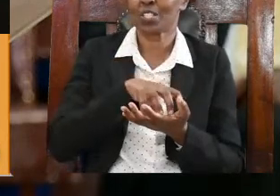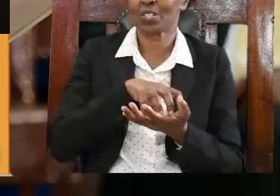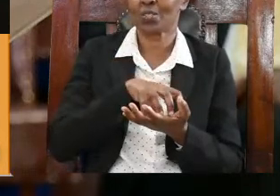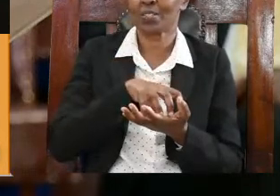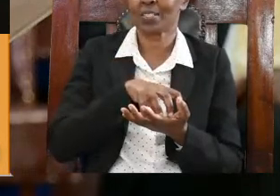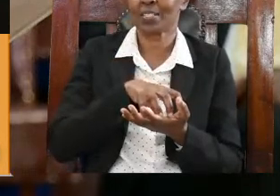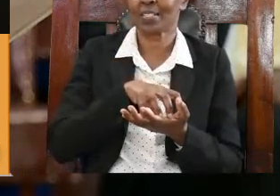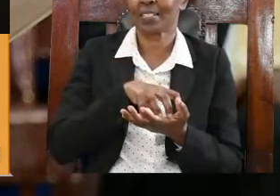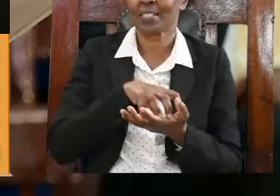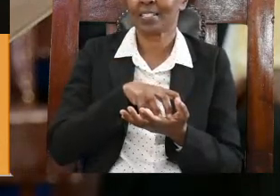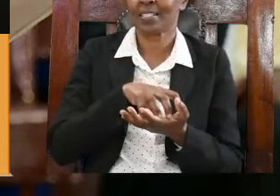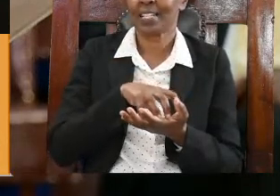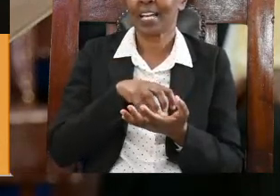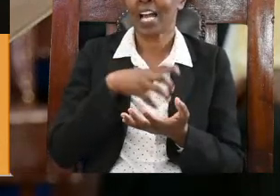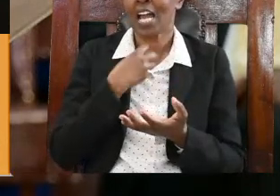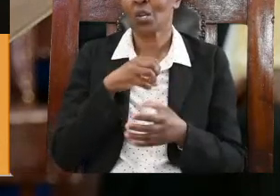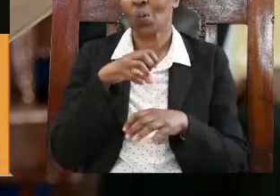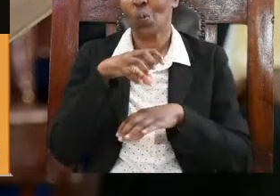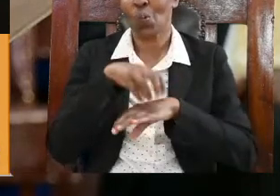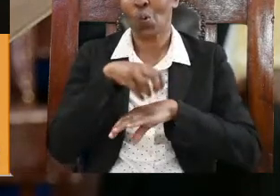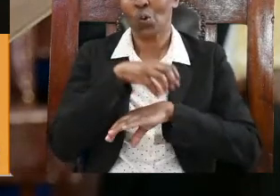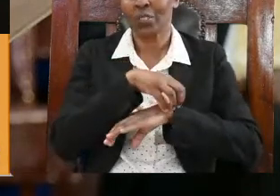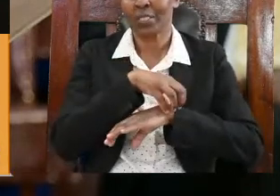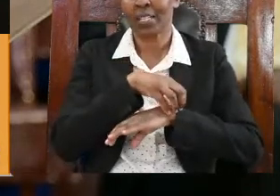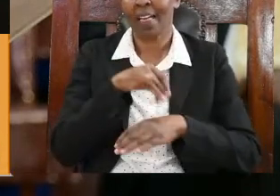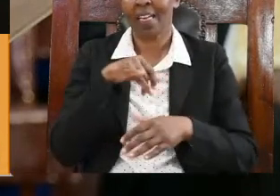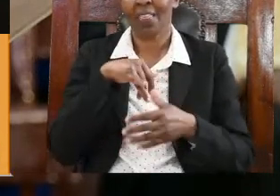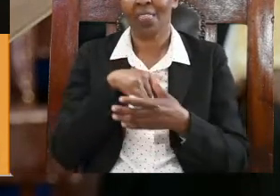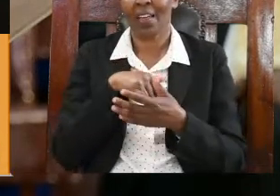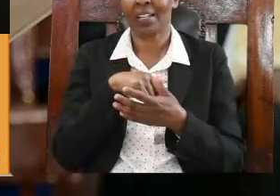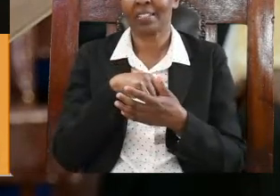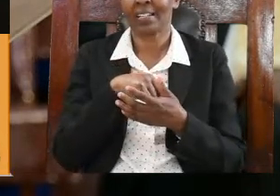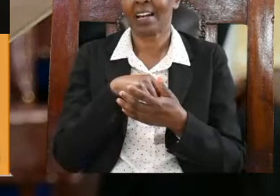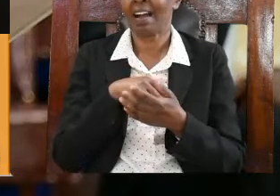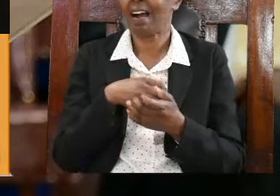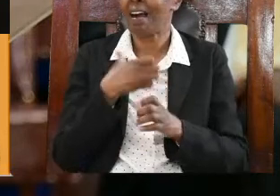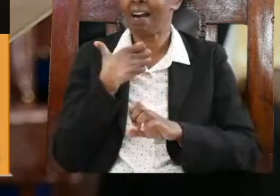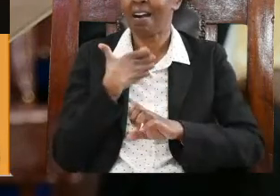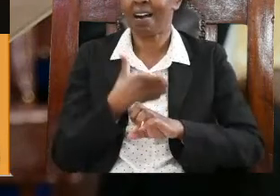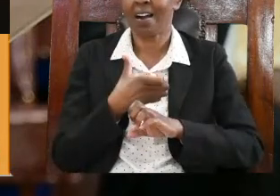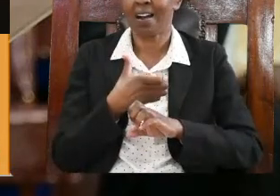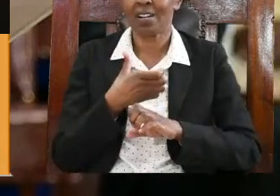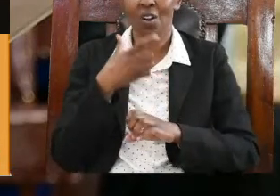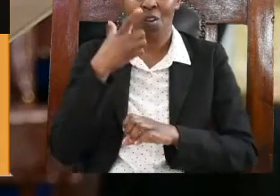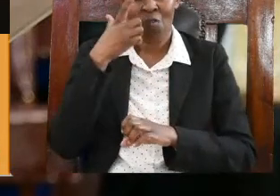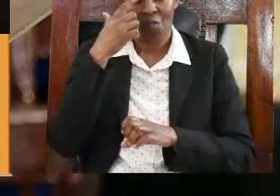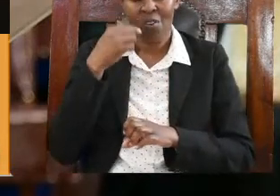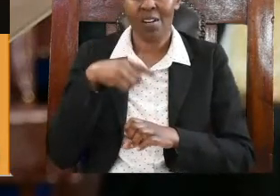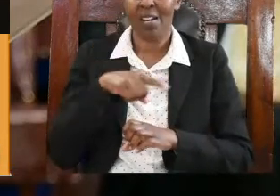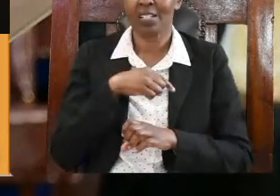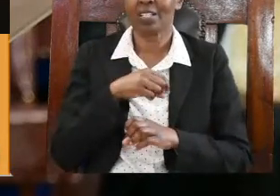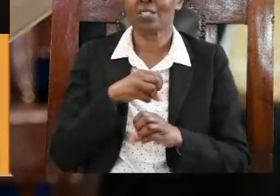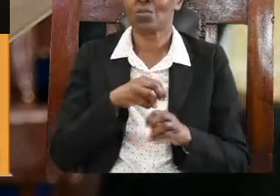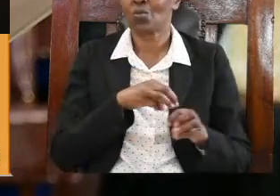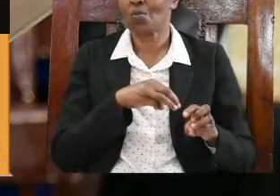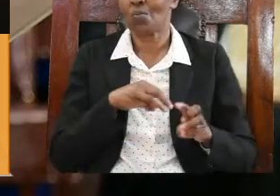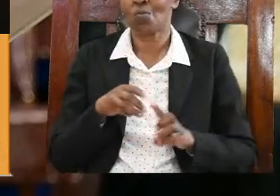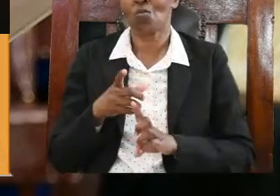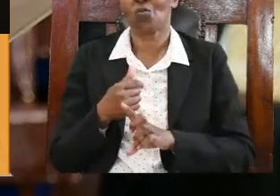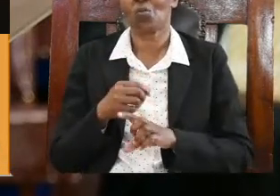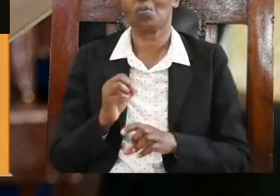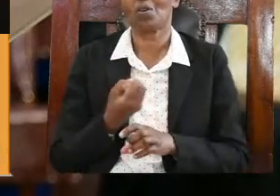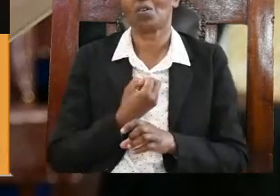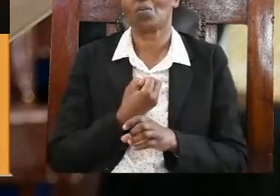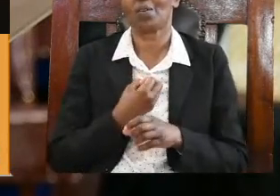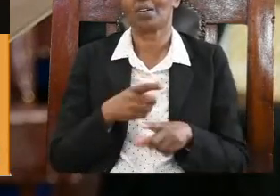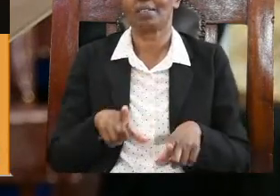circumstances and wounds that are difficult for us to remove by ourselves. So the